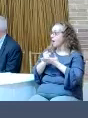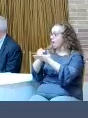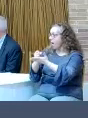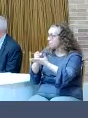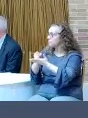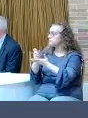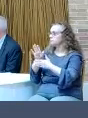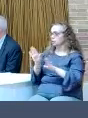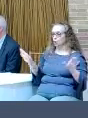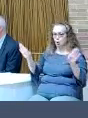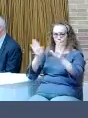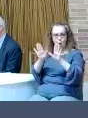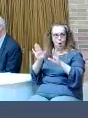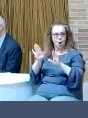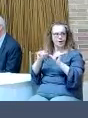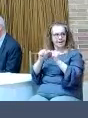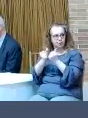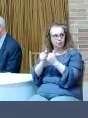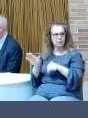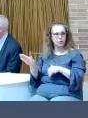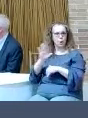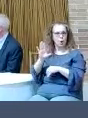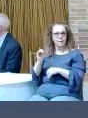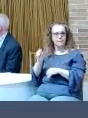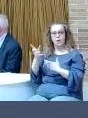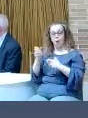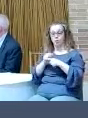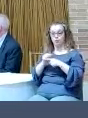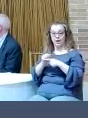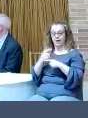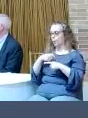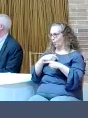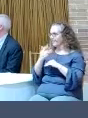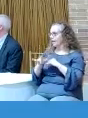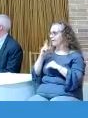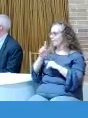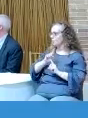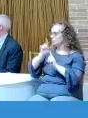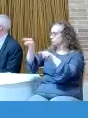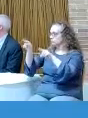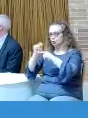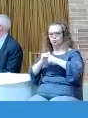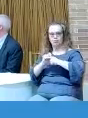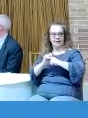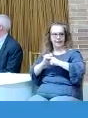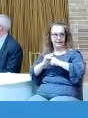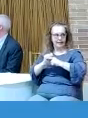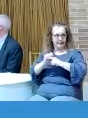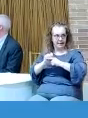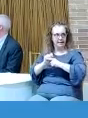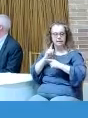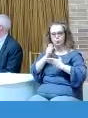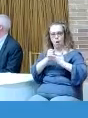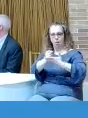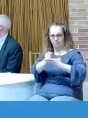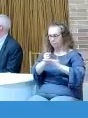if organization would like training um we're all available to do um any kind of training that um is helpful